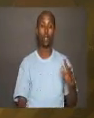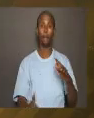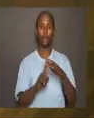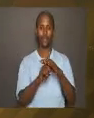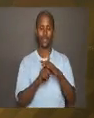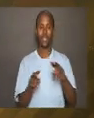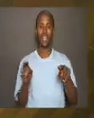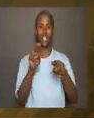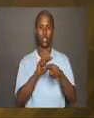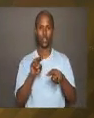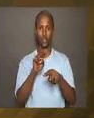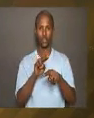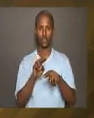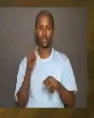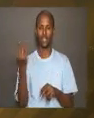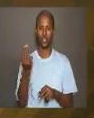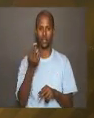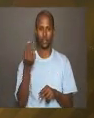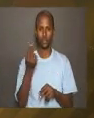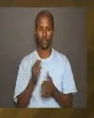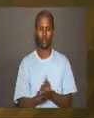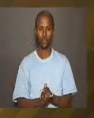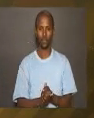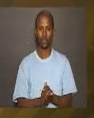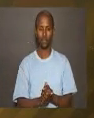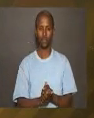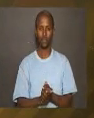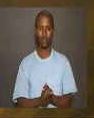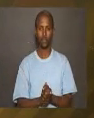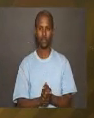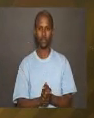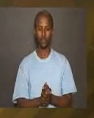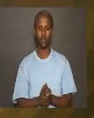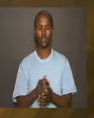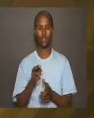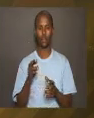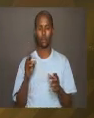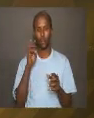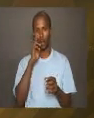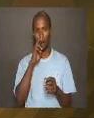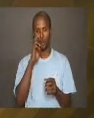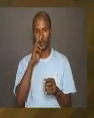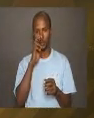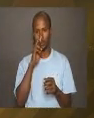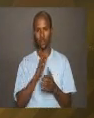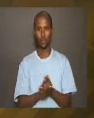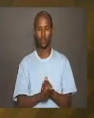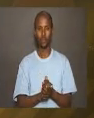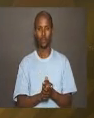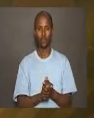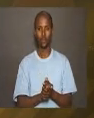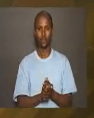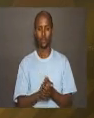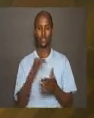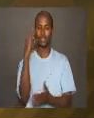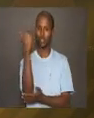It also appears in nature, such as the breeding of rabbits,